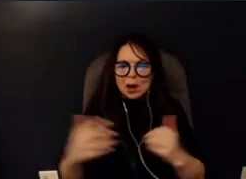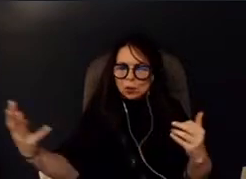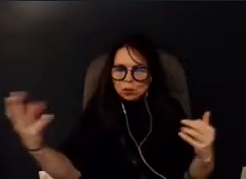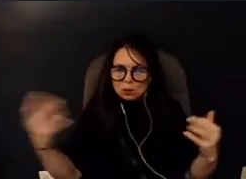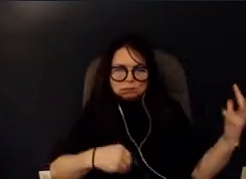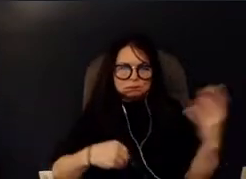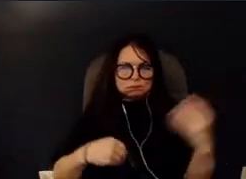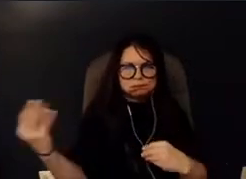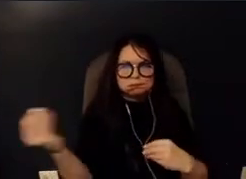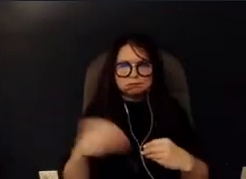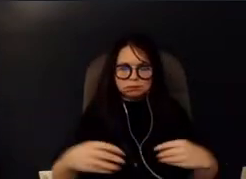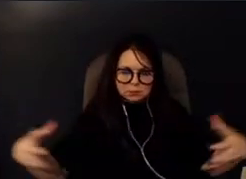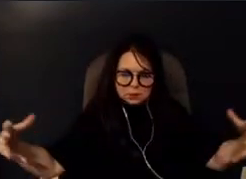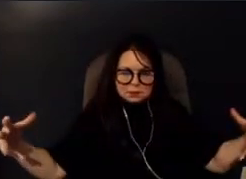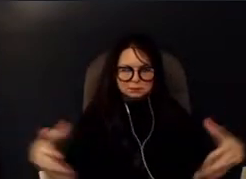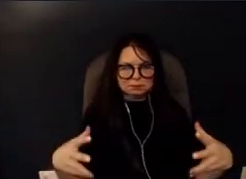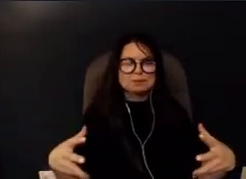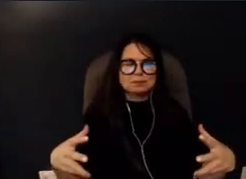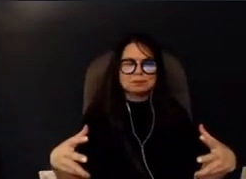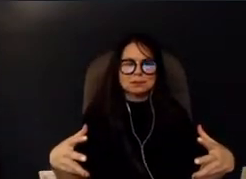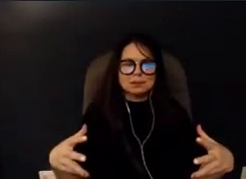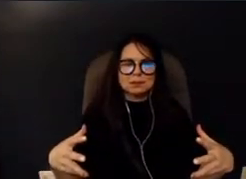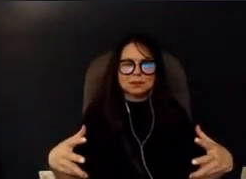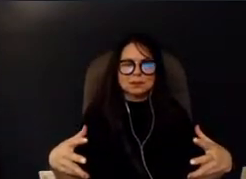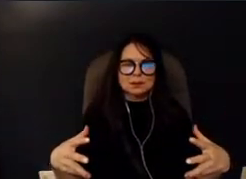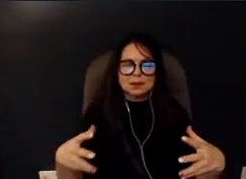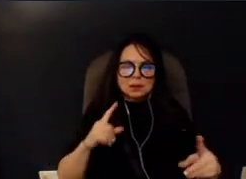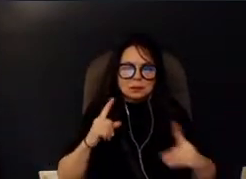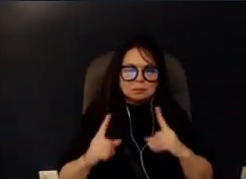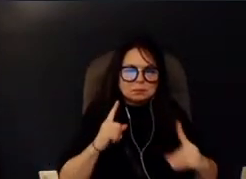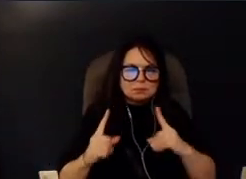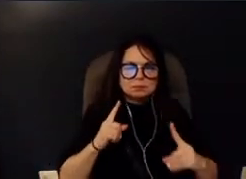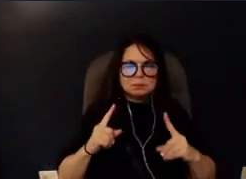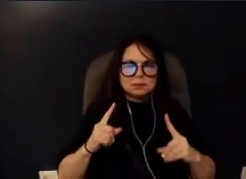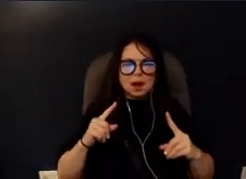all coming from. And so for me,